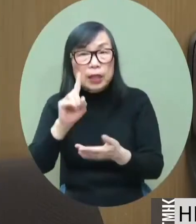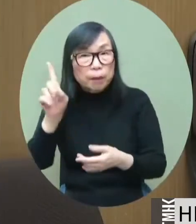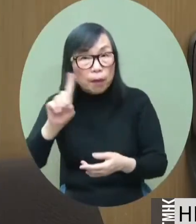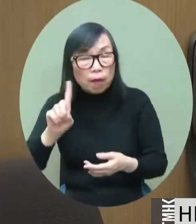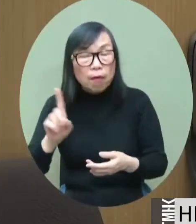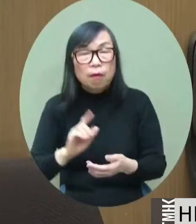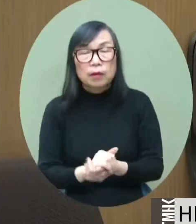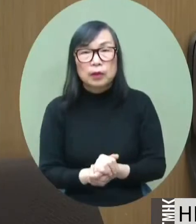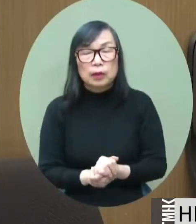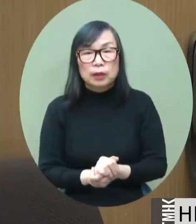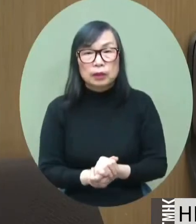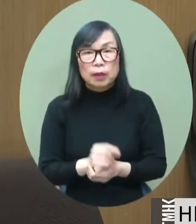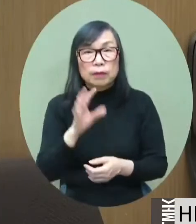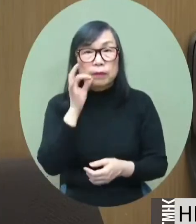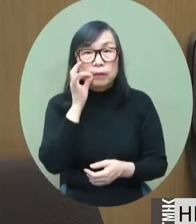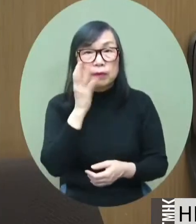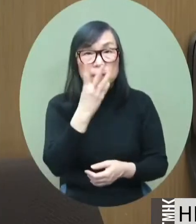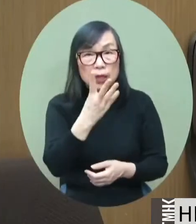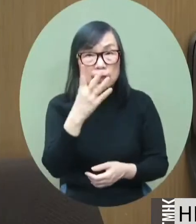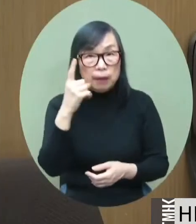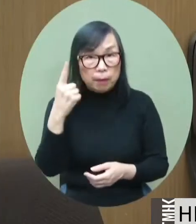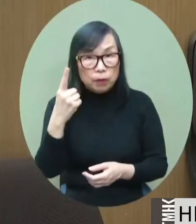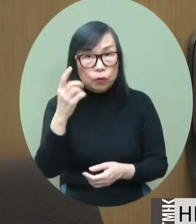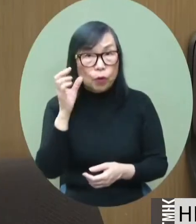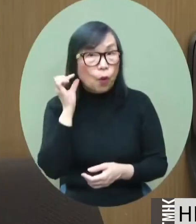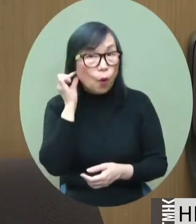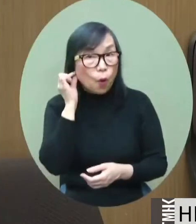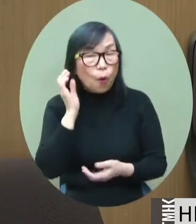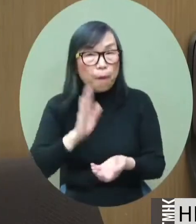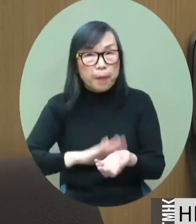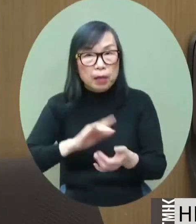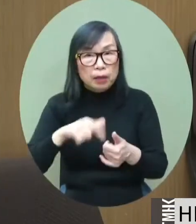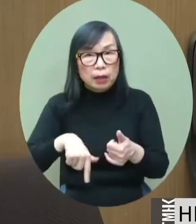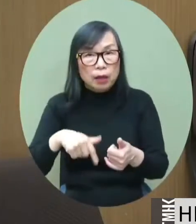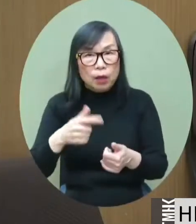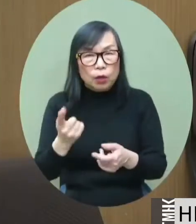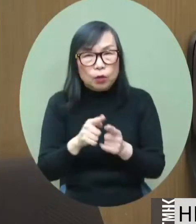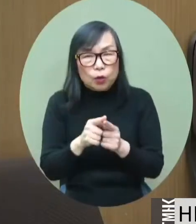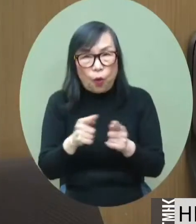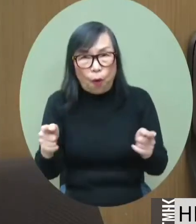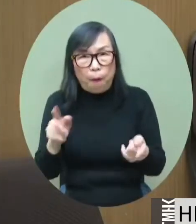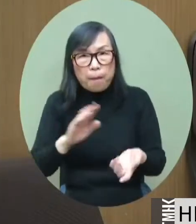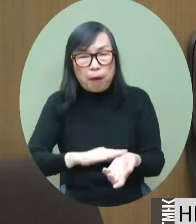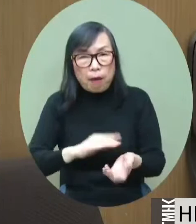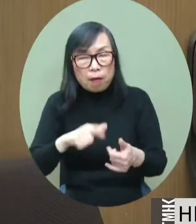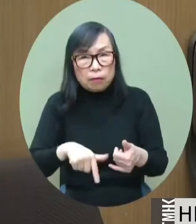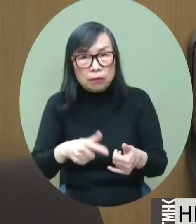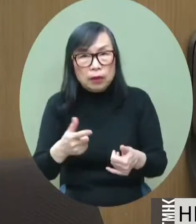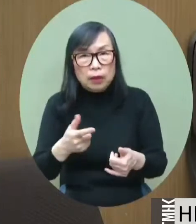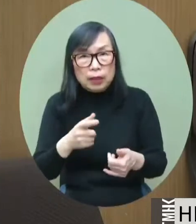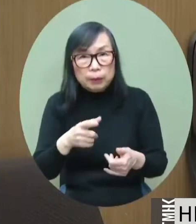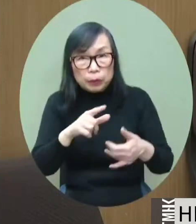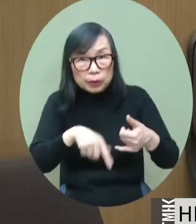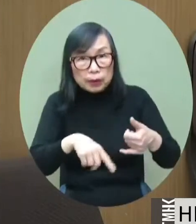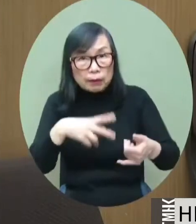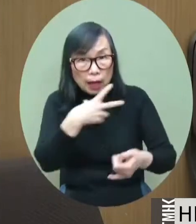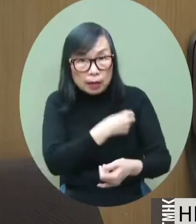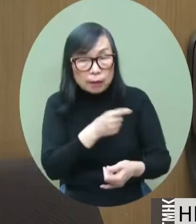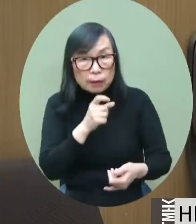to patients. What is the distribution? What is the breakdown of these 2 types of oral drugs? And